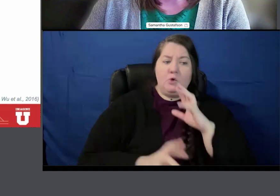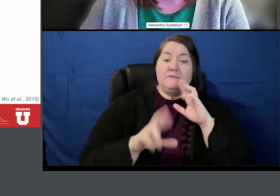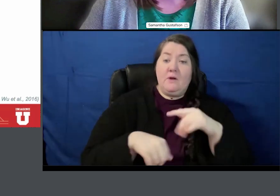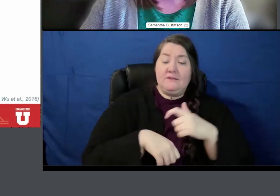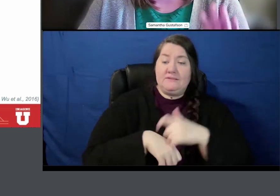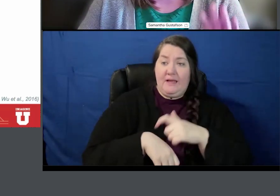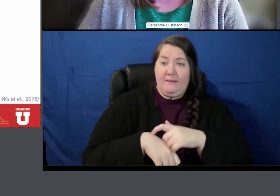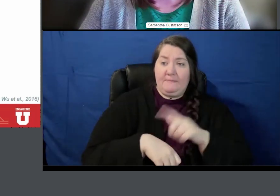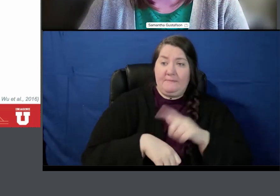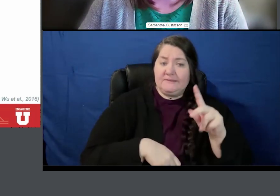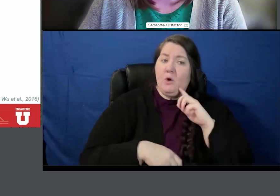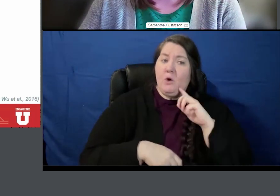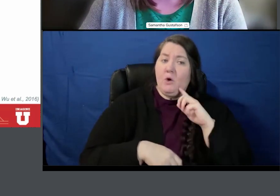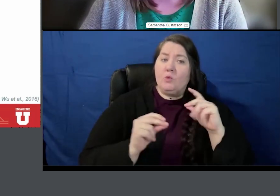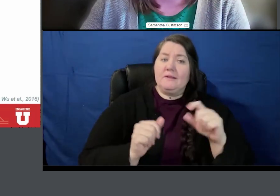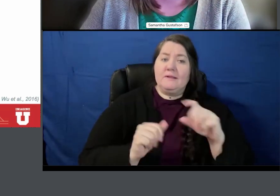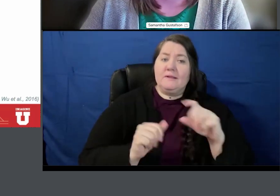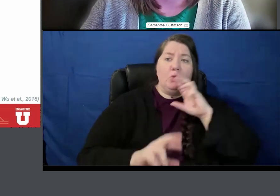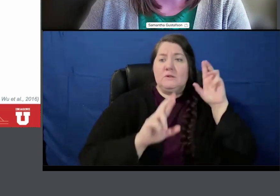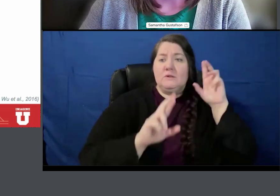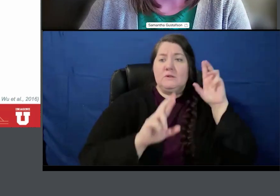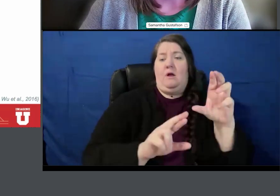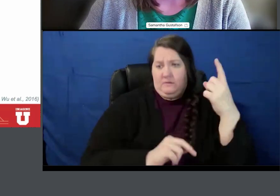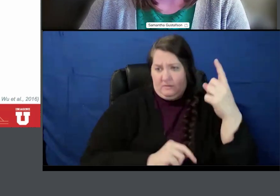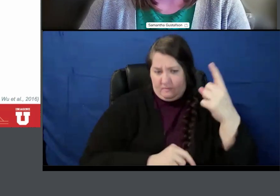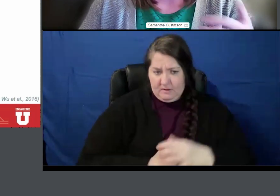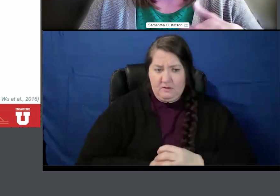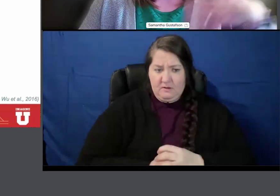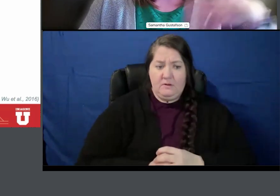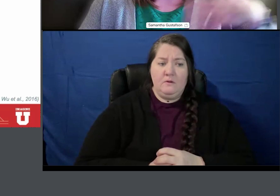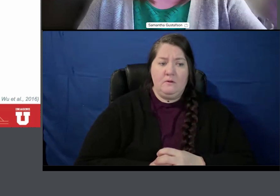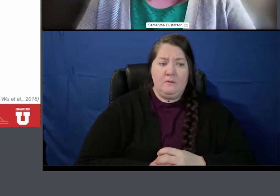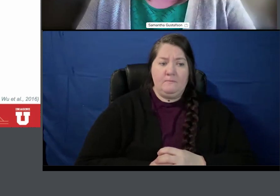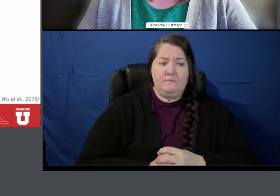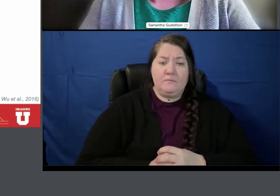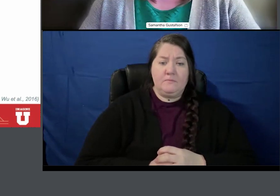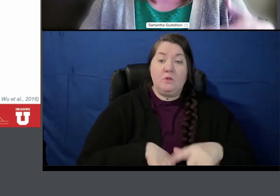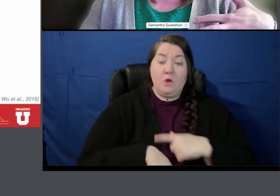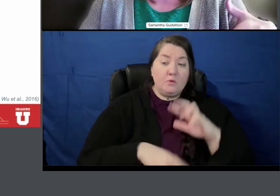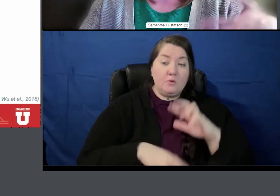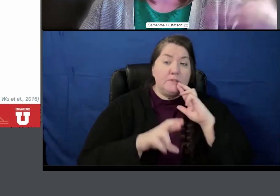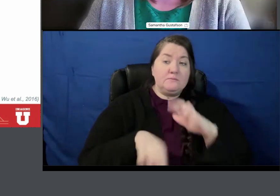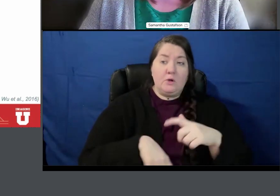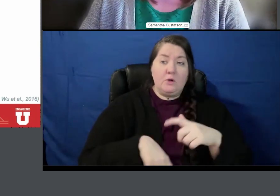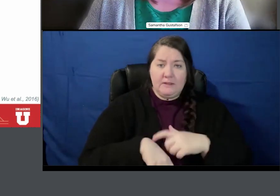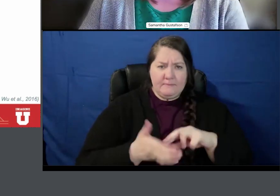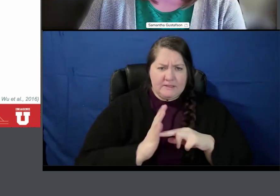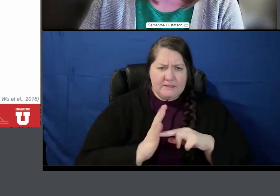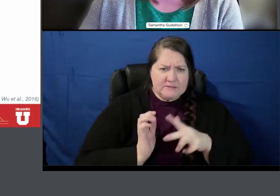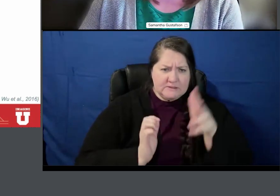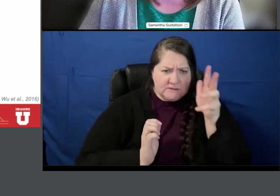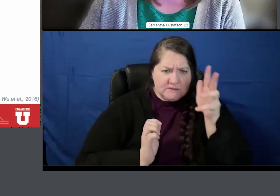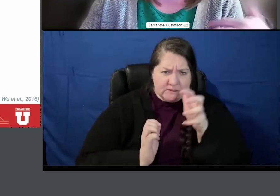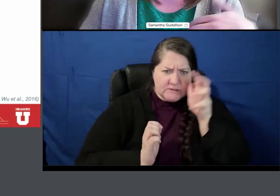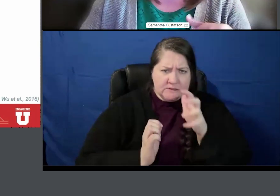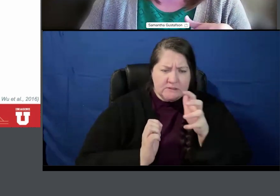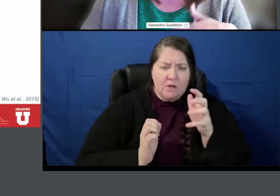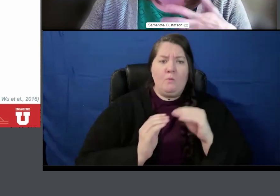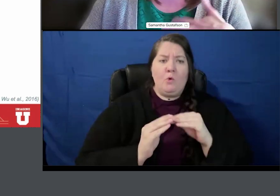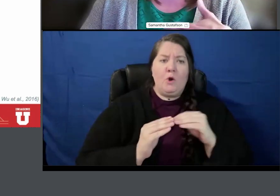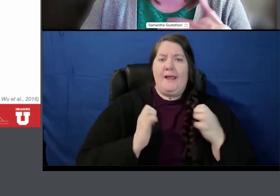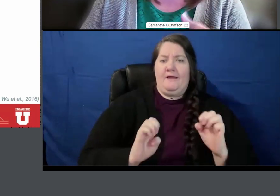task. So how quickly can you respond to something? So longer response times means it's a harder, more effortful task.